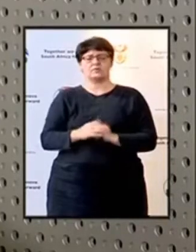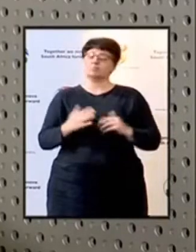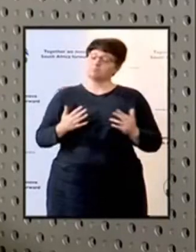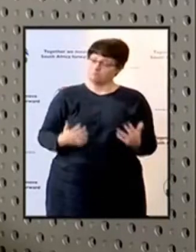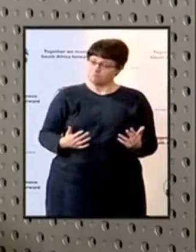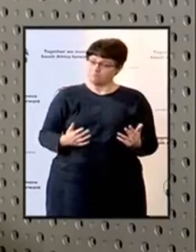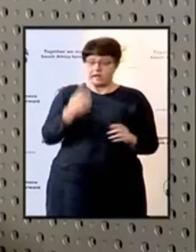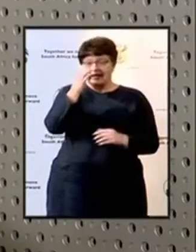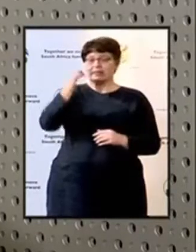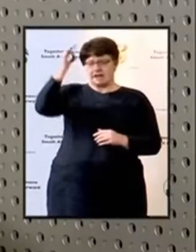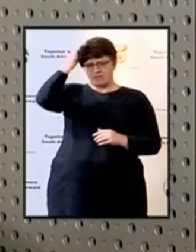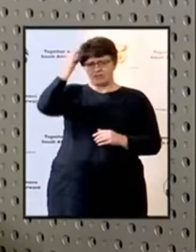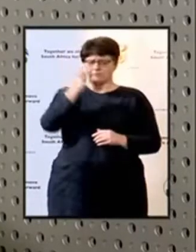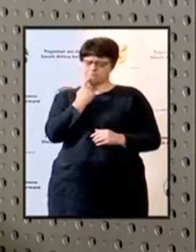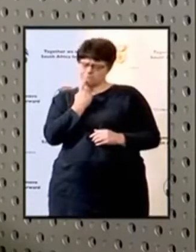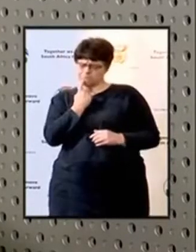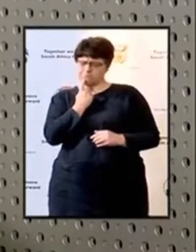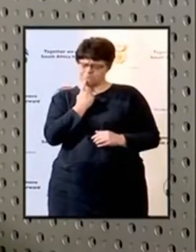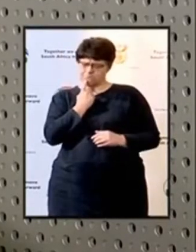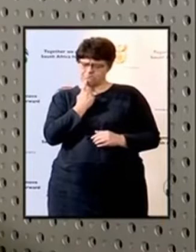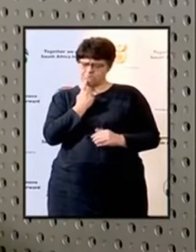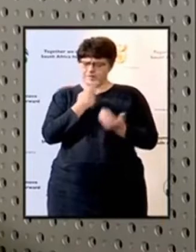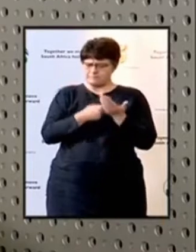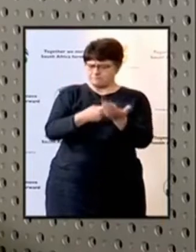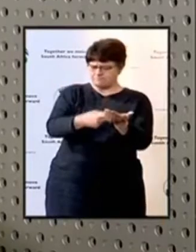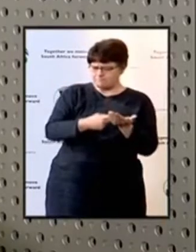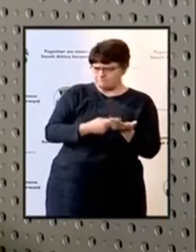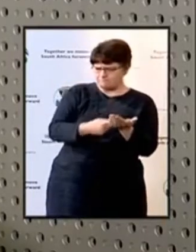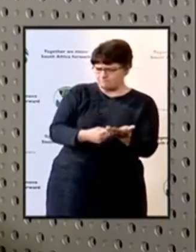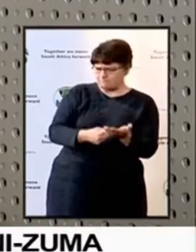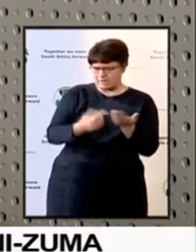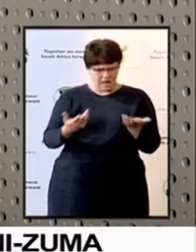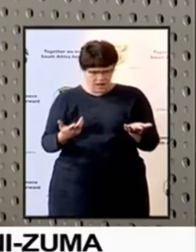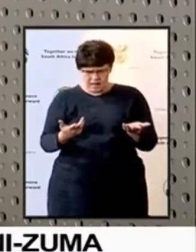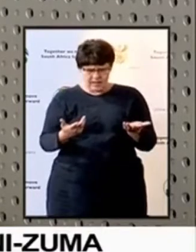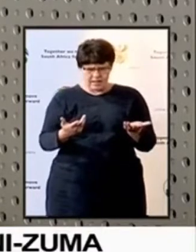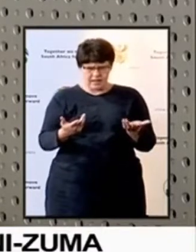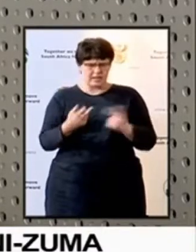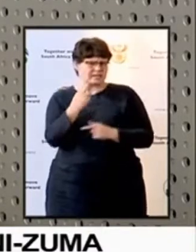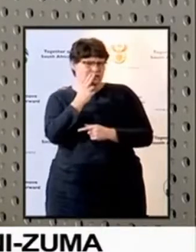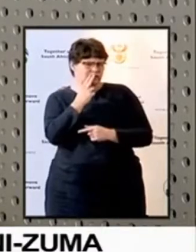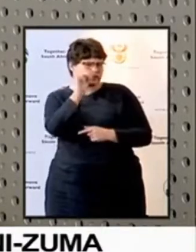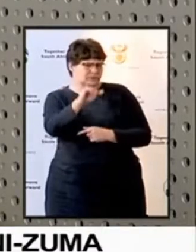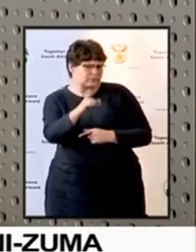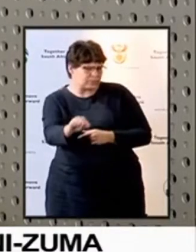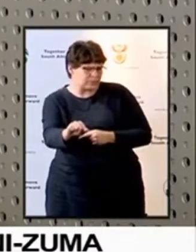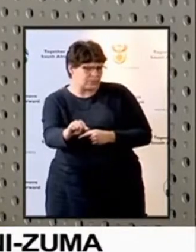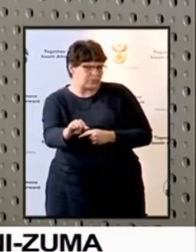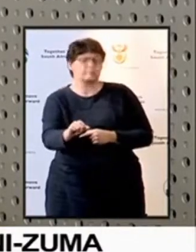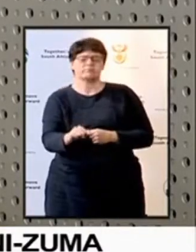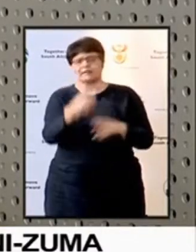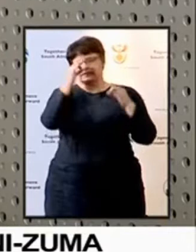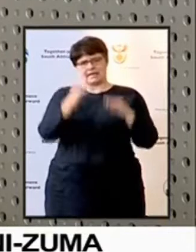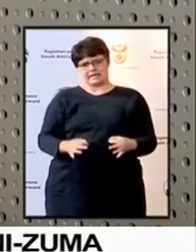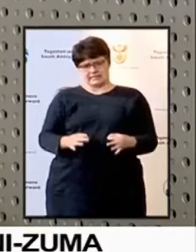then took that into consideration, debated the matter, looked at it, and decided